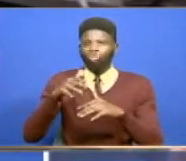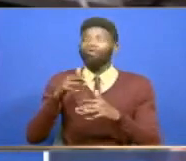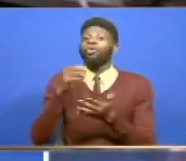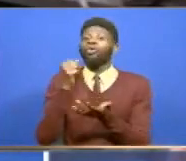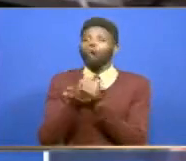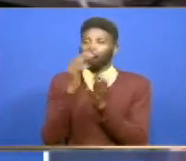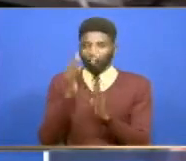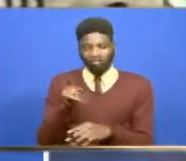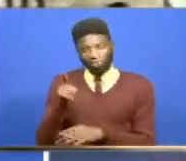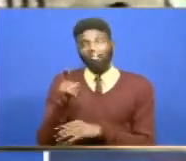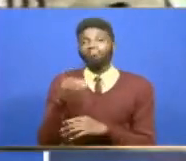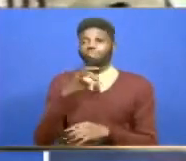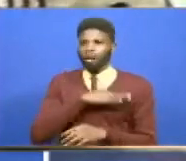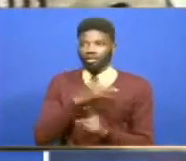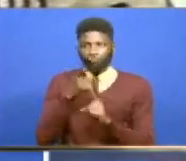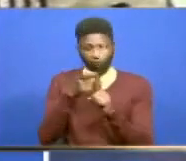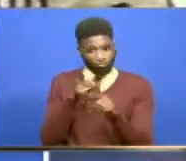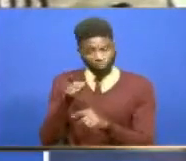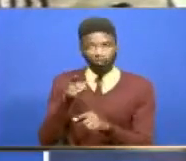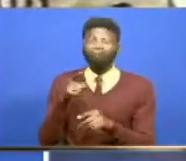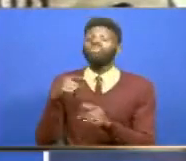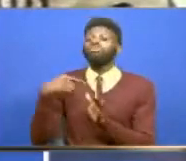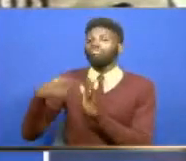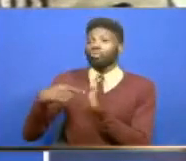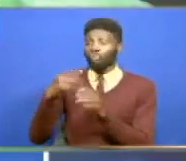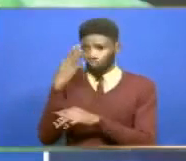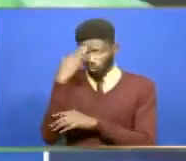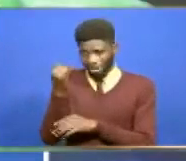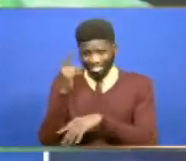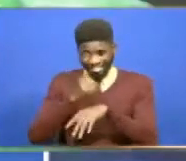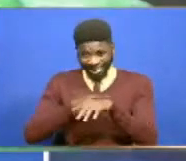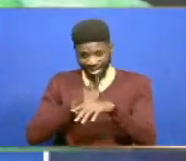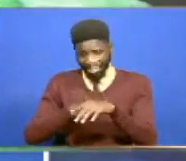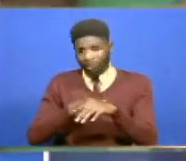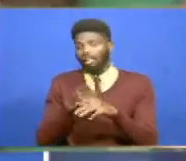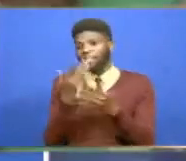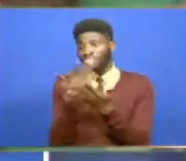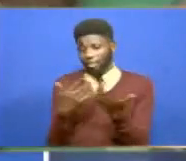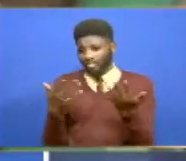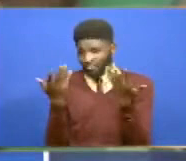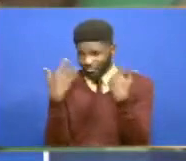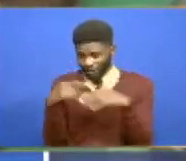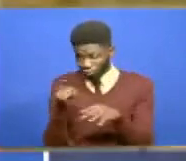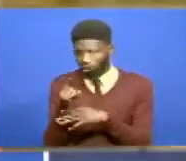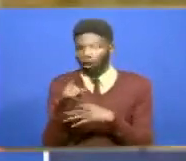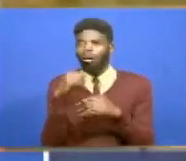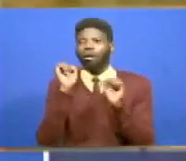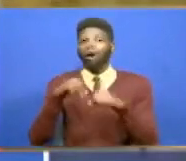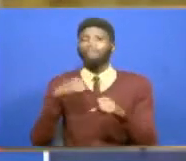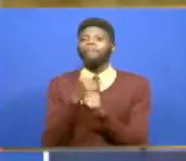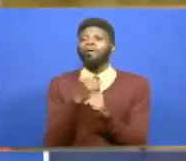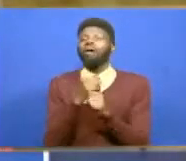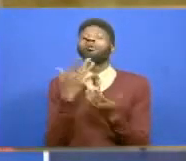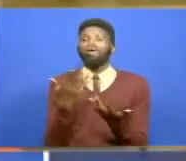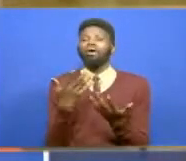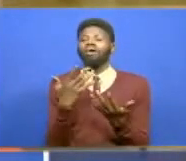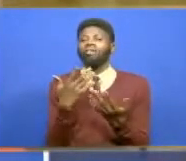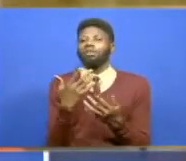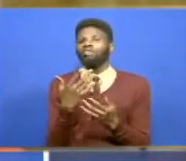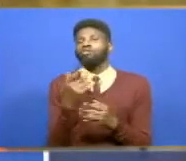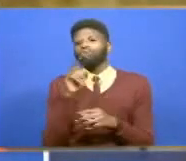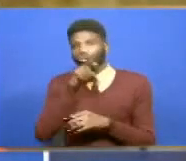from the processing since the waste product are used in feeds for chicken and dairy in the couple's farm. I've had a lot